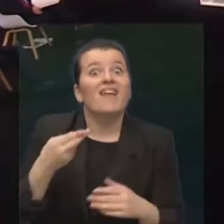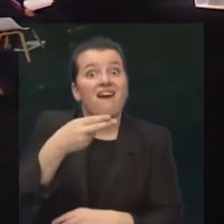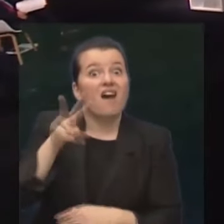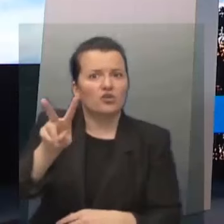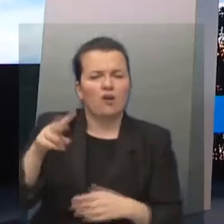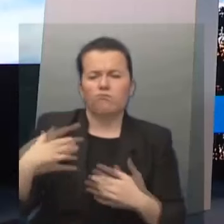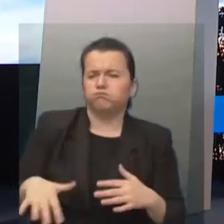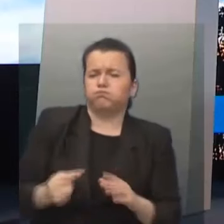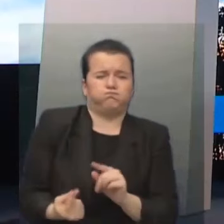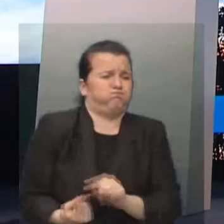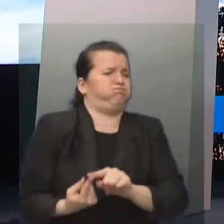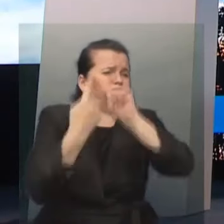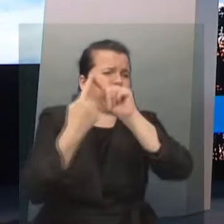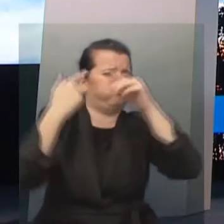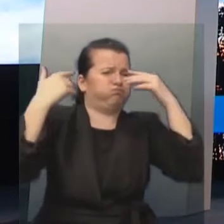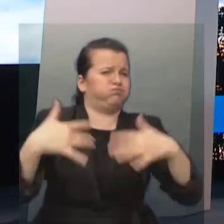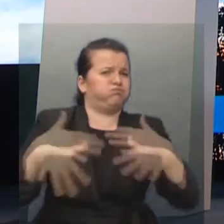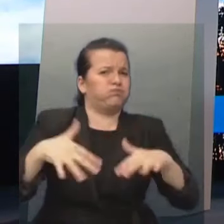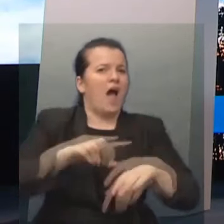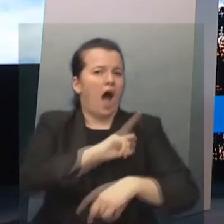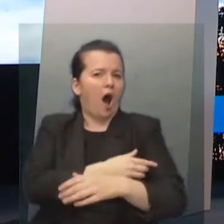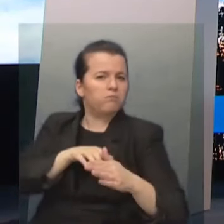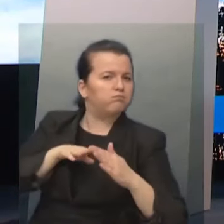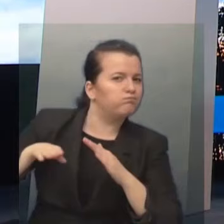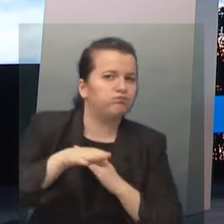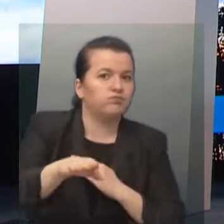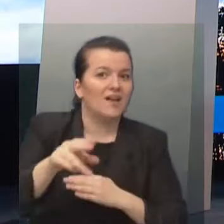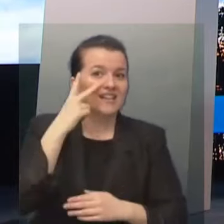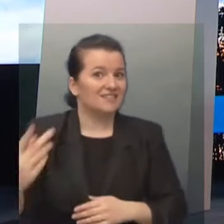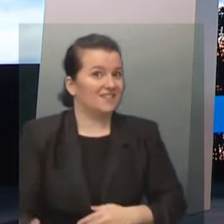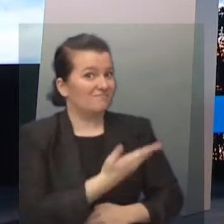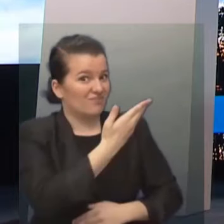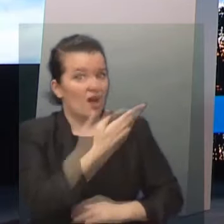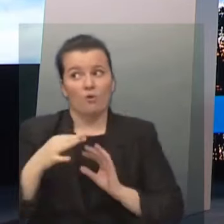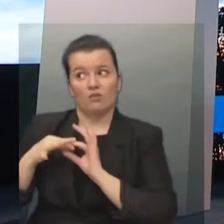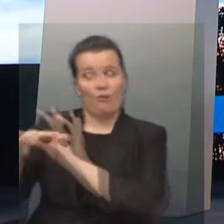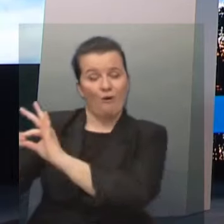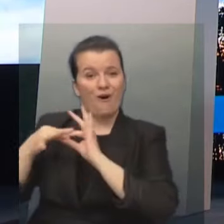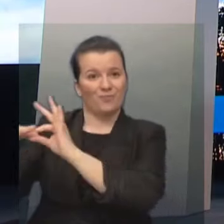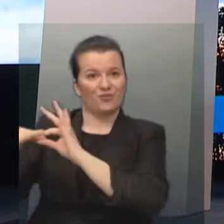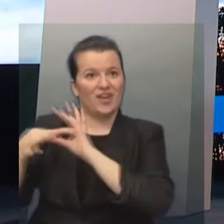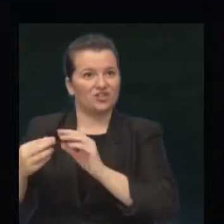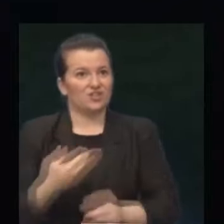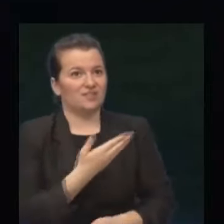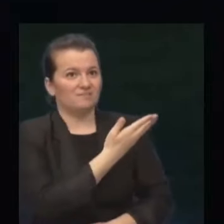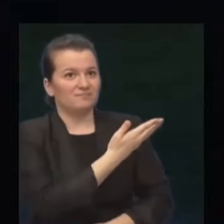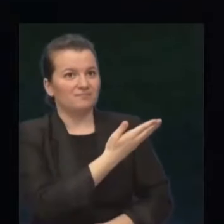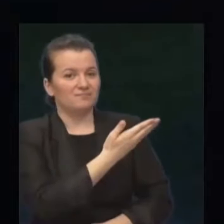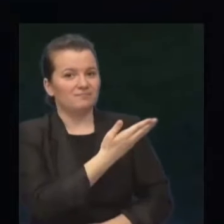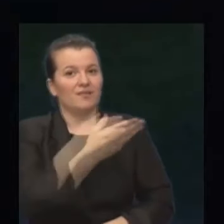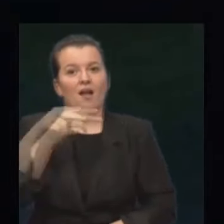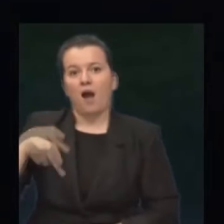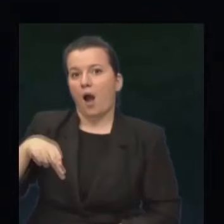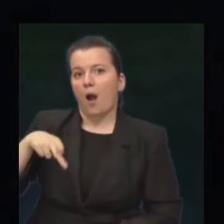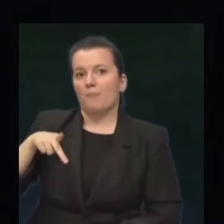unique example of cooperation, which will develop